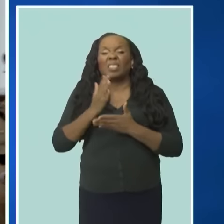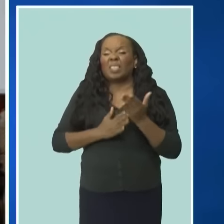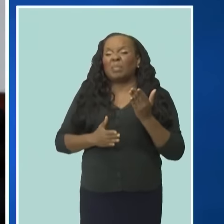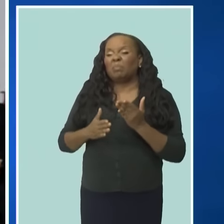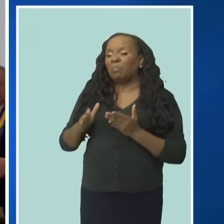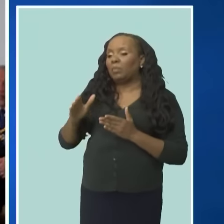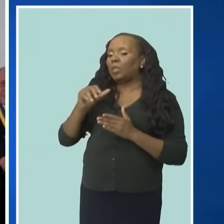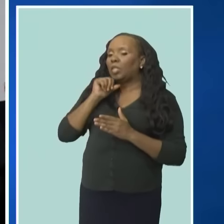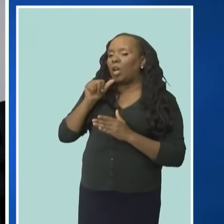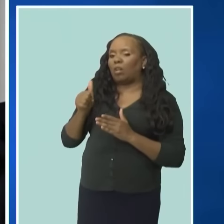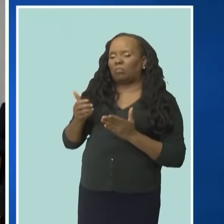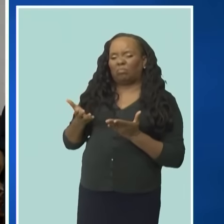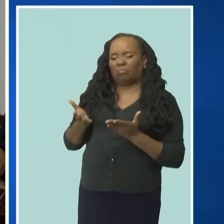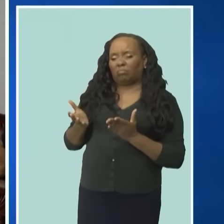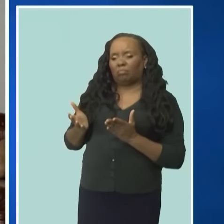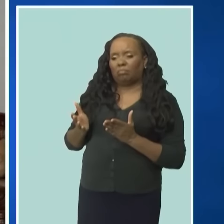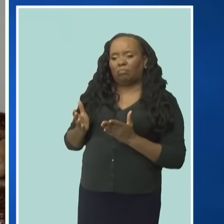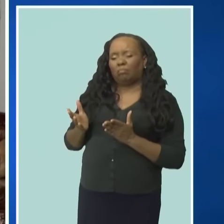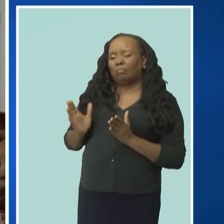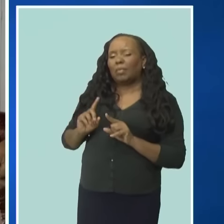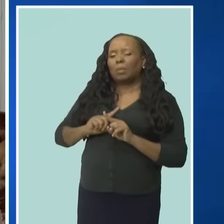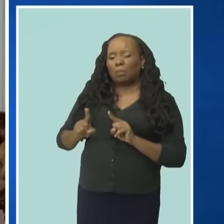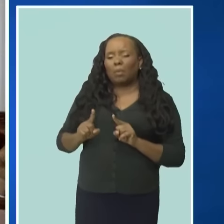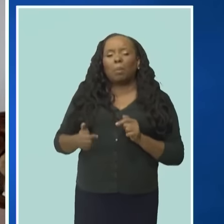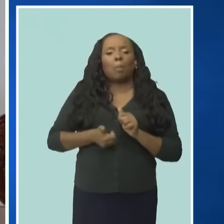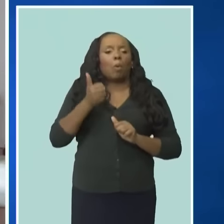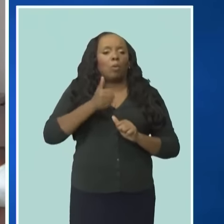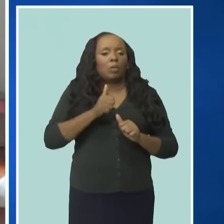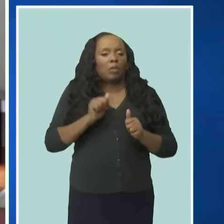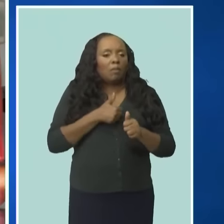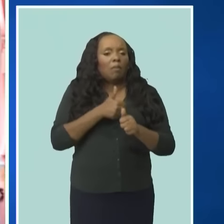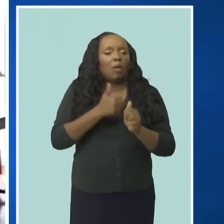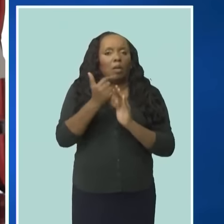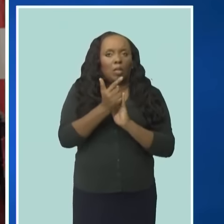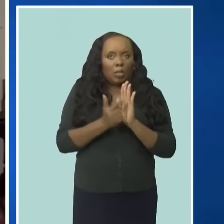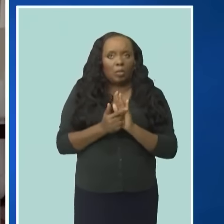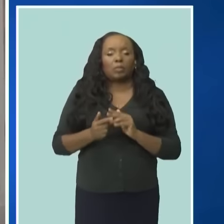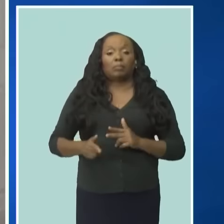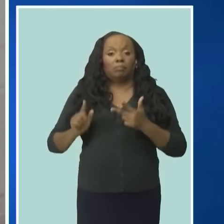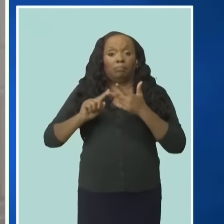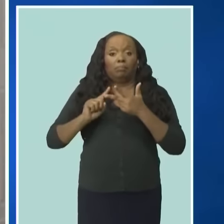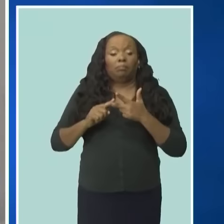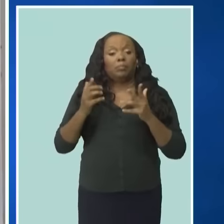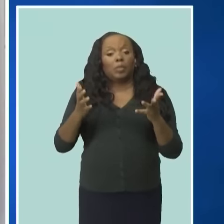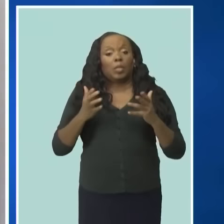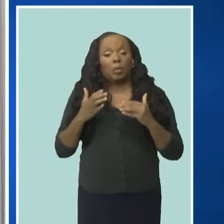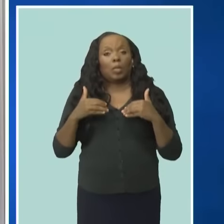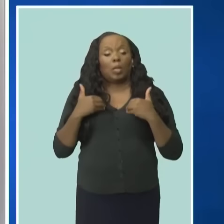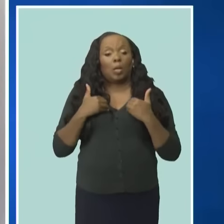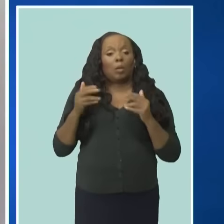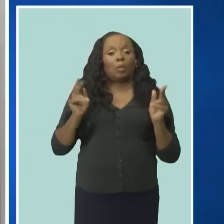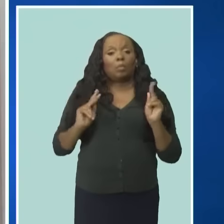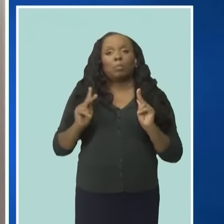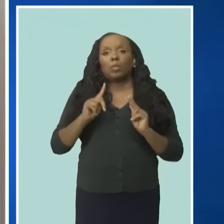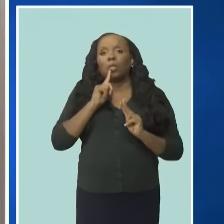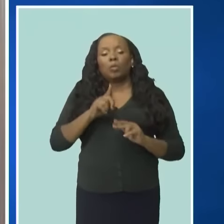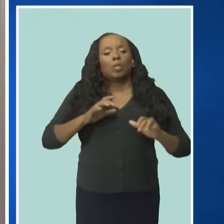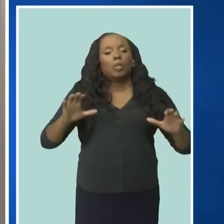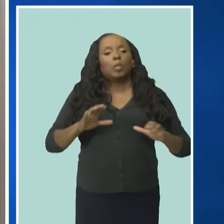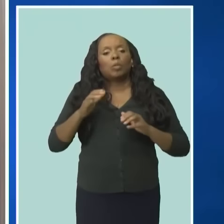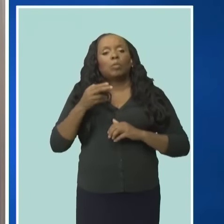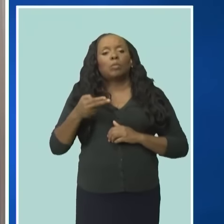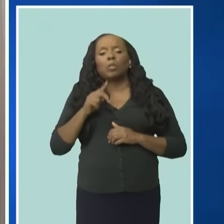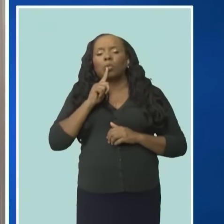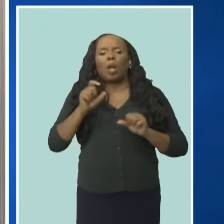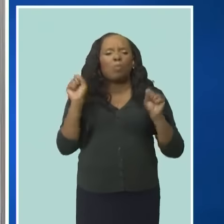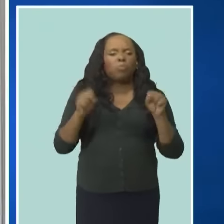of the Barbados Defense Force, the Honorable Brigadier Carlos Lovell, wants young people to reach their highest potential, no matter